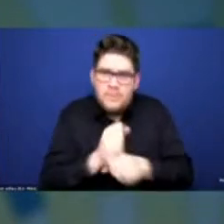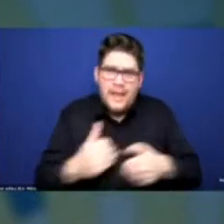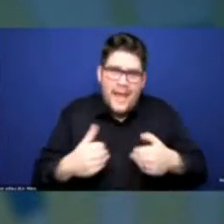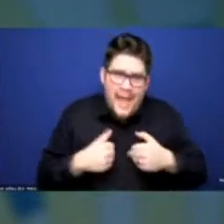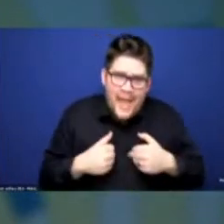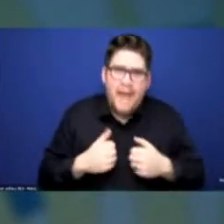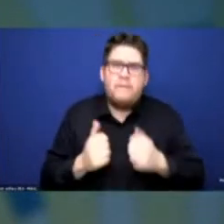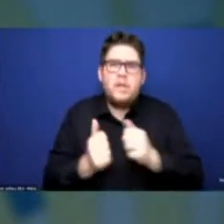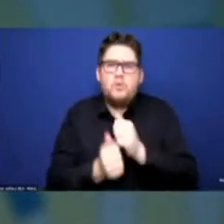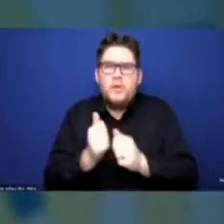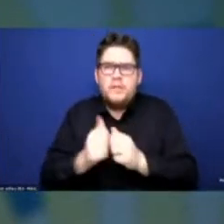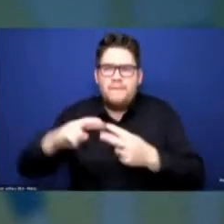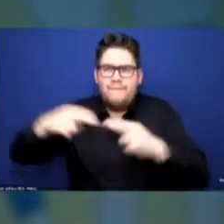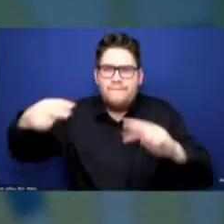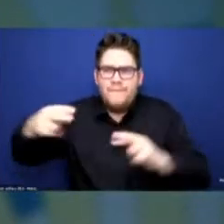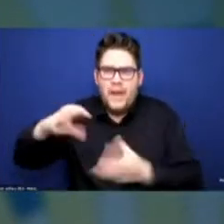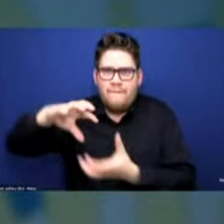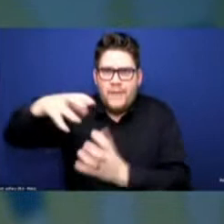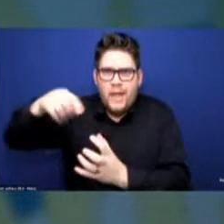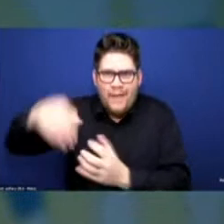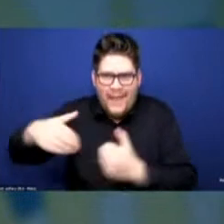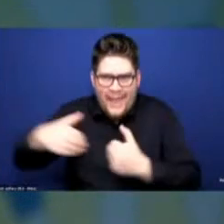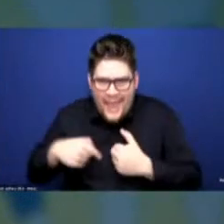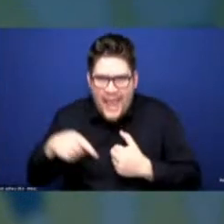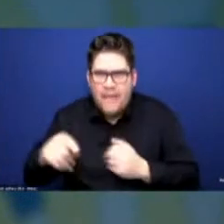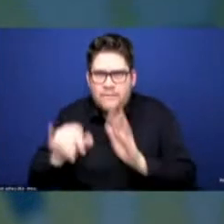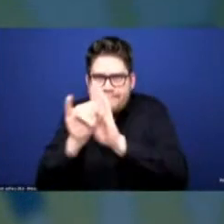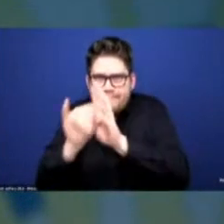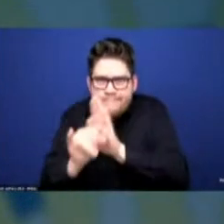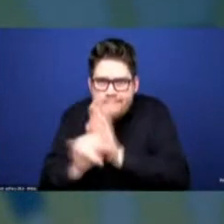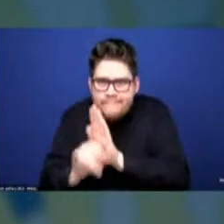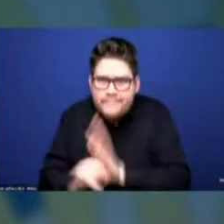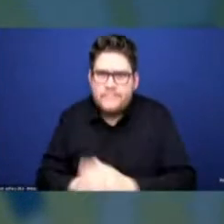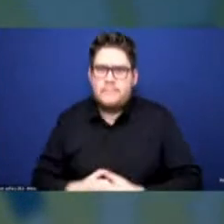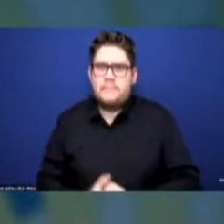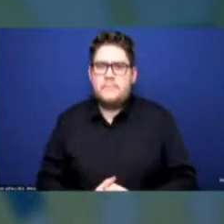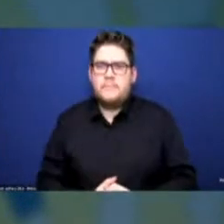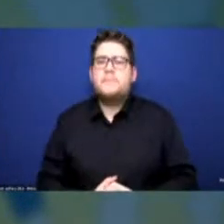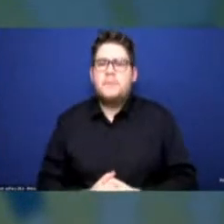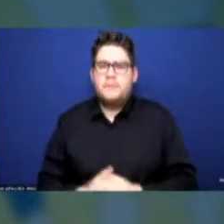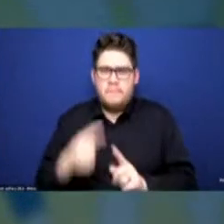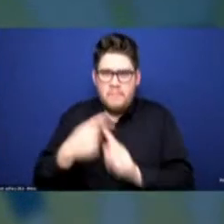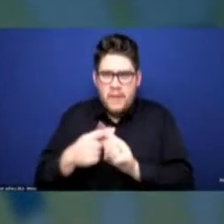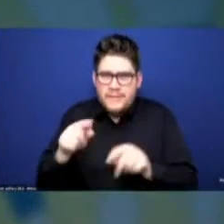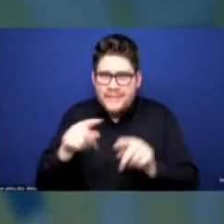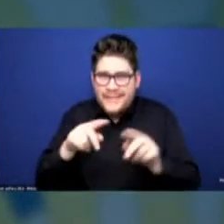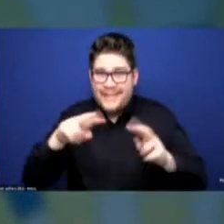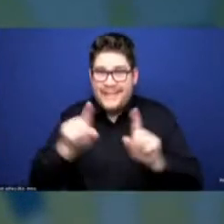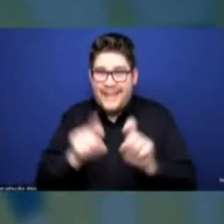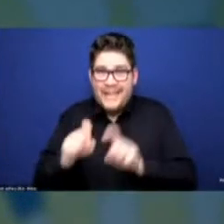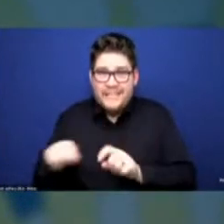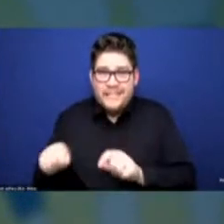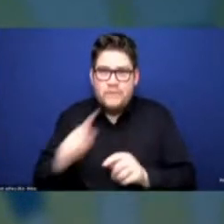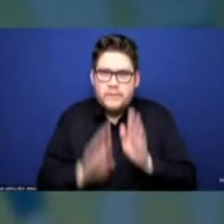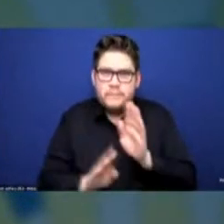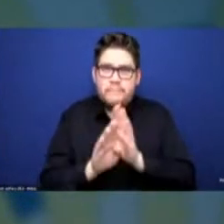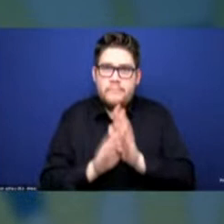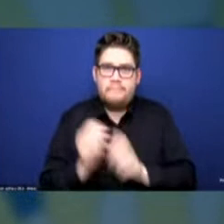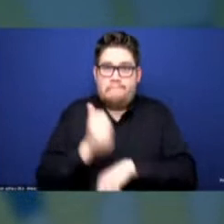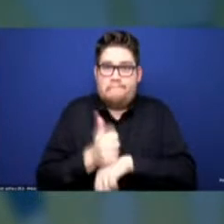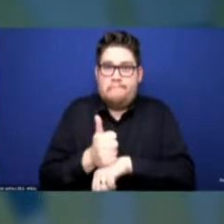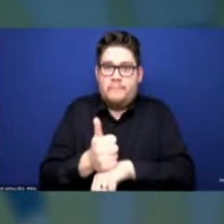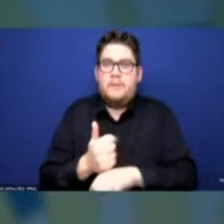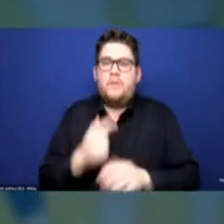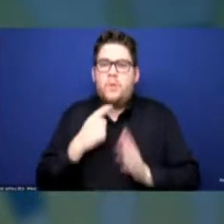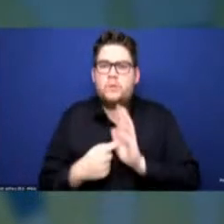been developed in different laboratories in the province that test for specific mutations. We now know